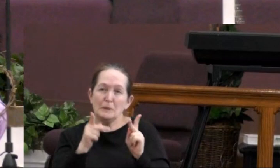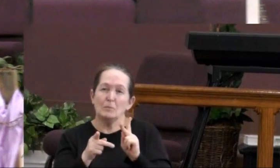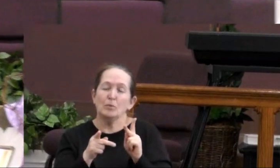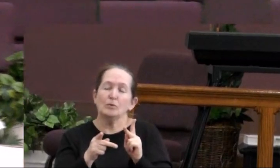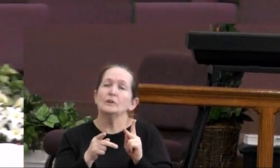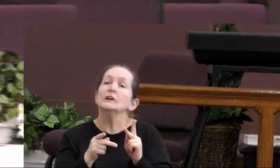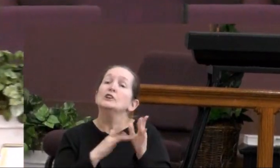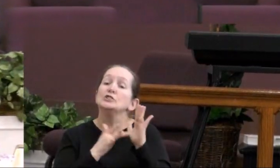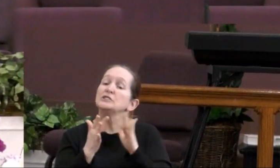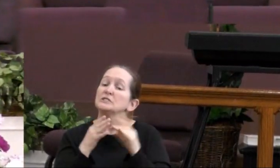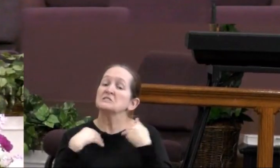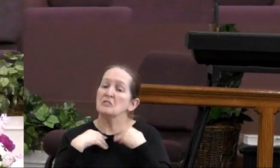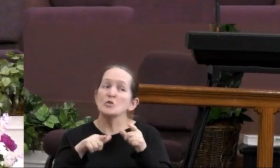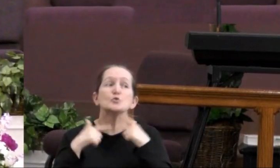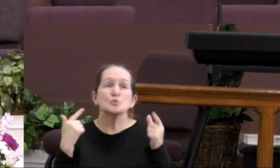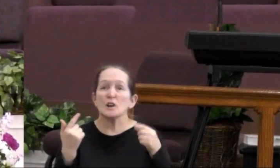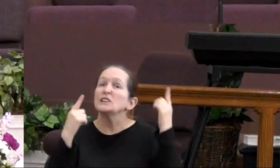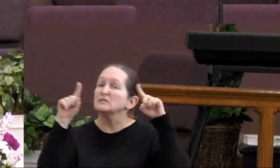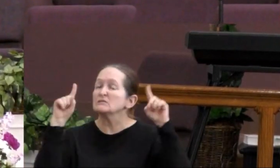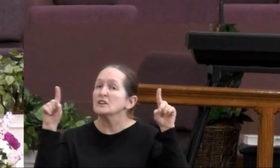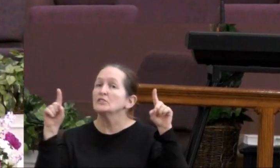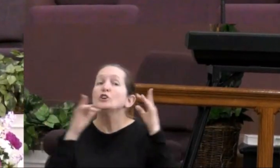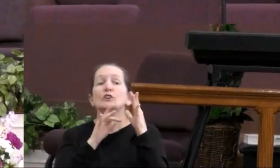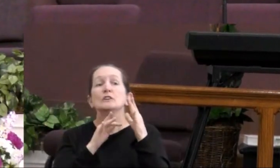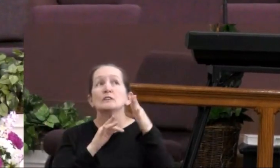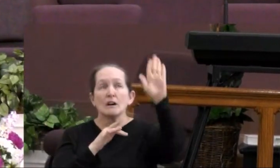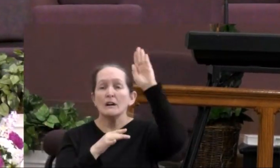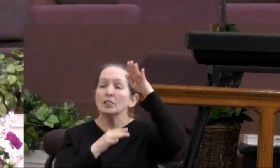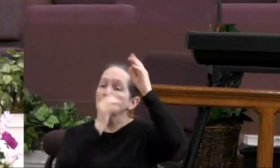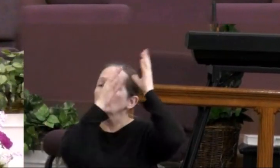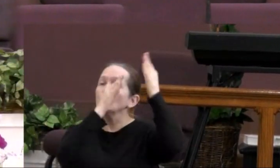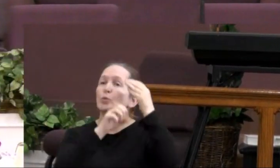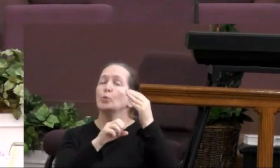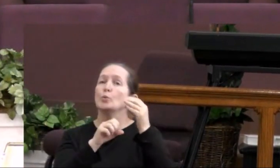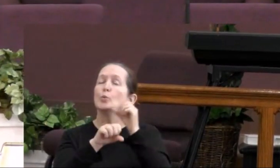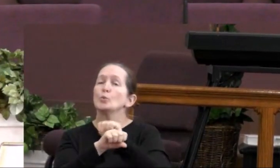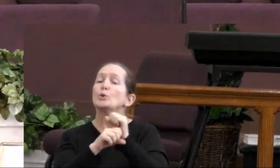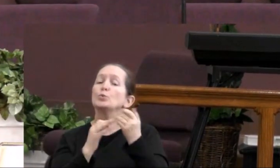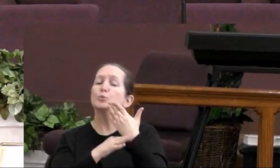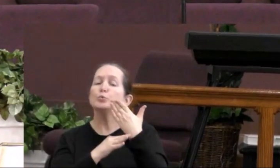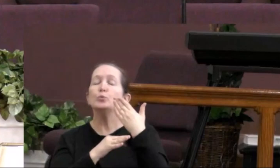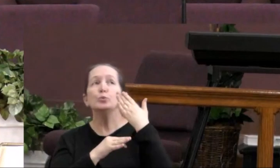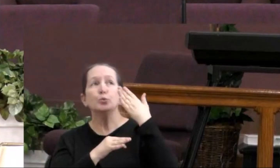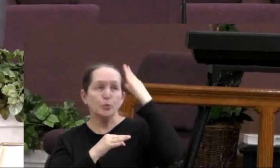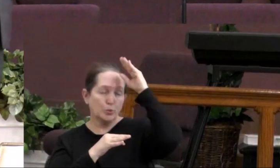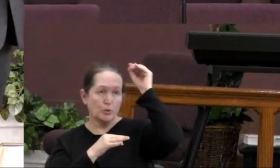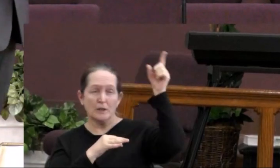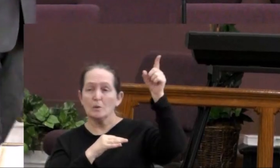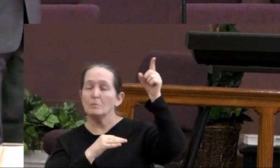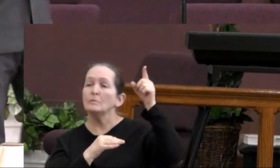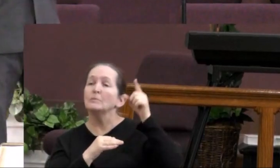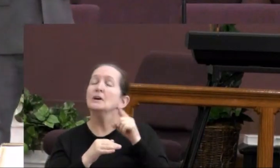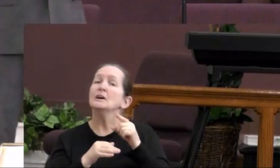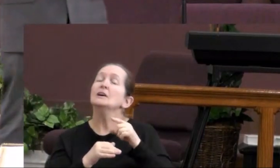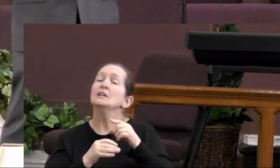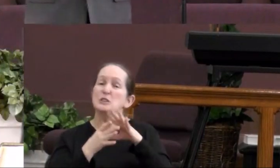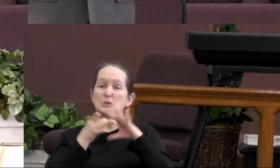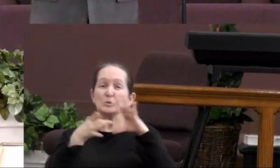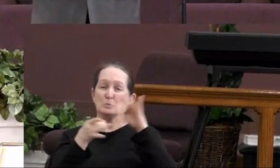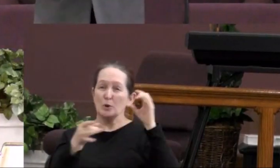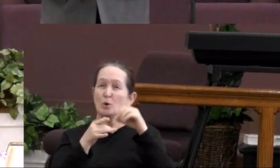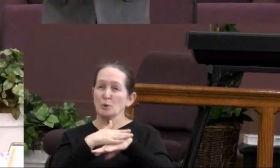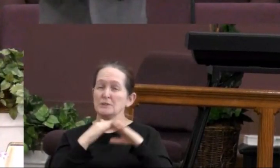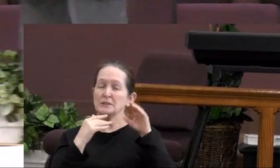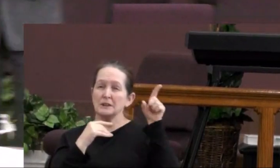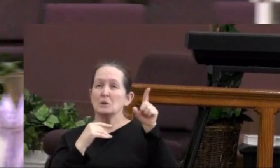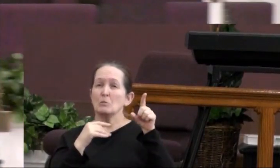success. God the Father was working through him. The Spirit was upon him. And he was working miracles. He was teaching